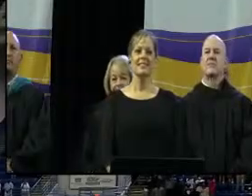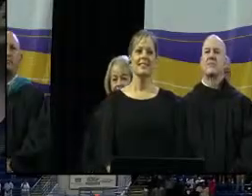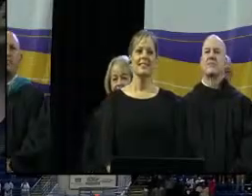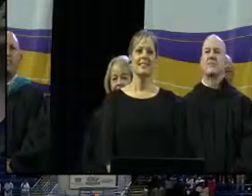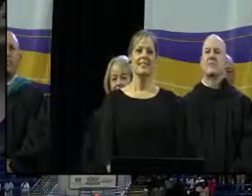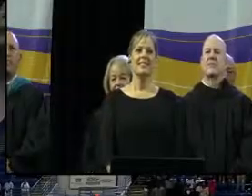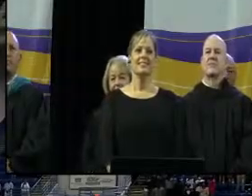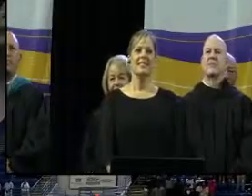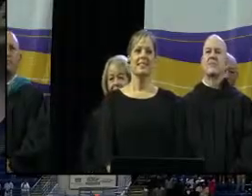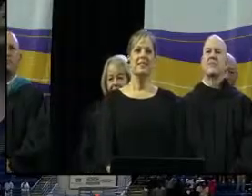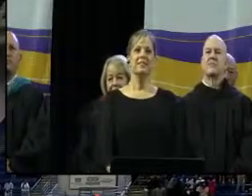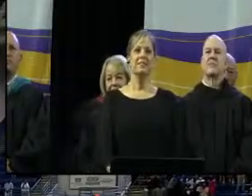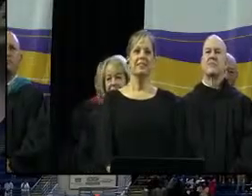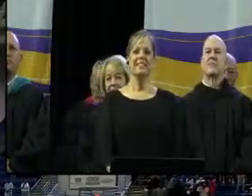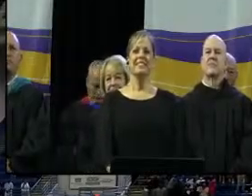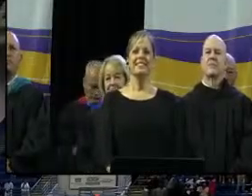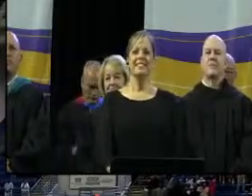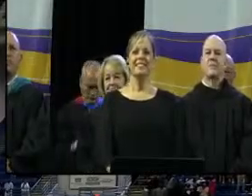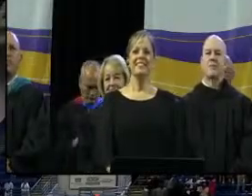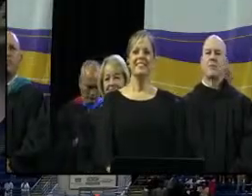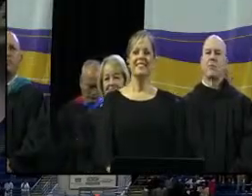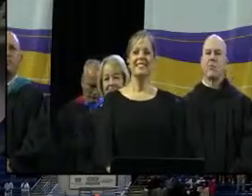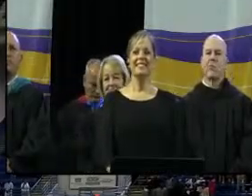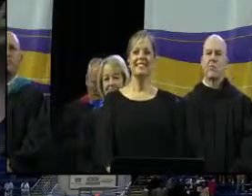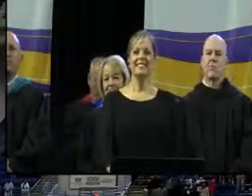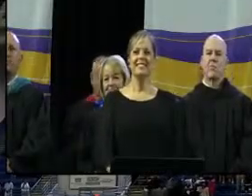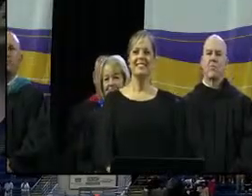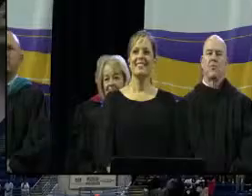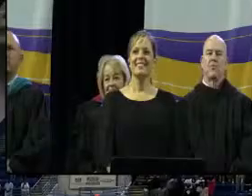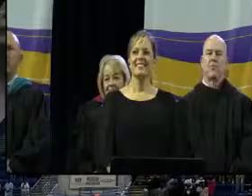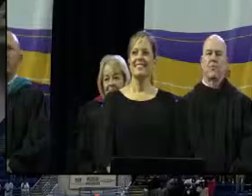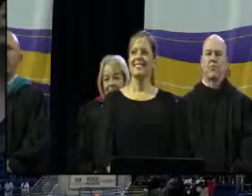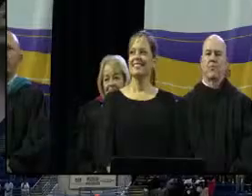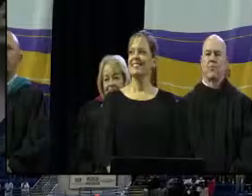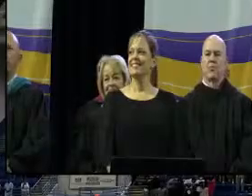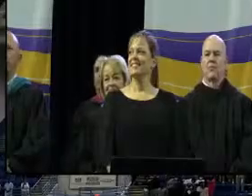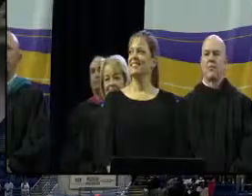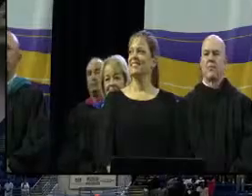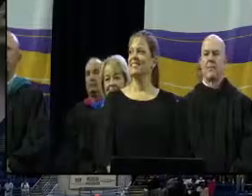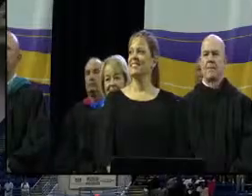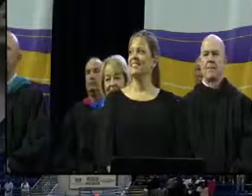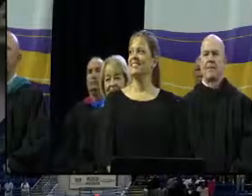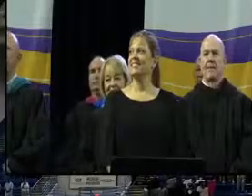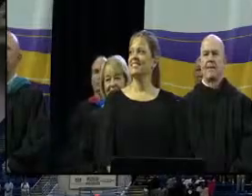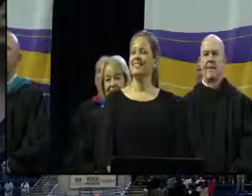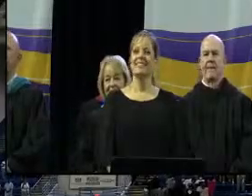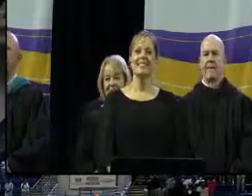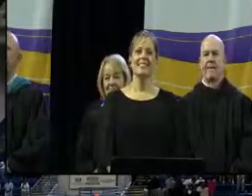I love you.